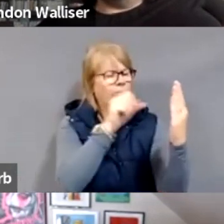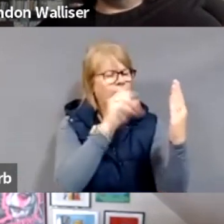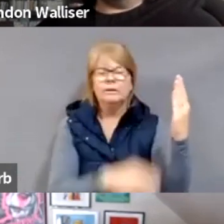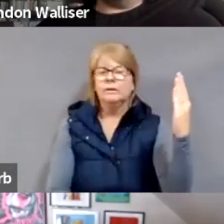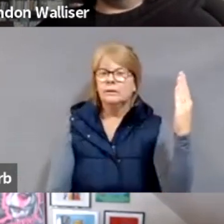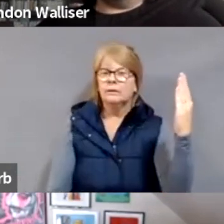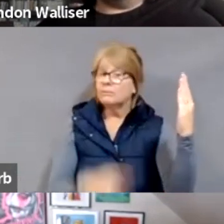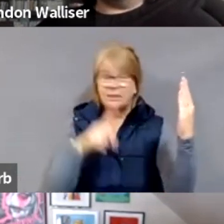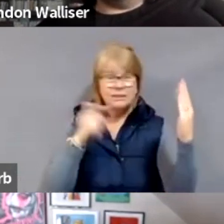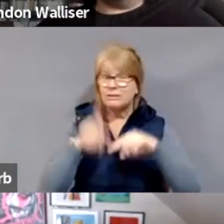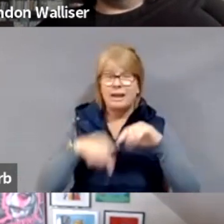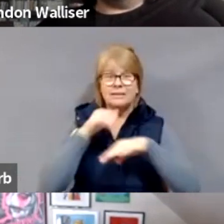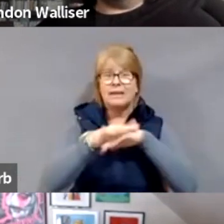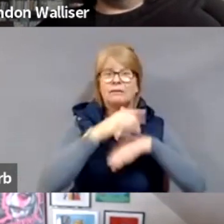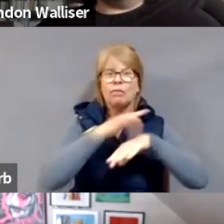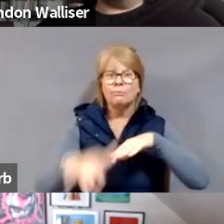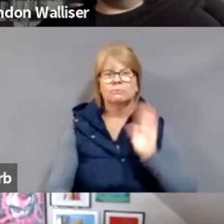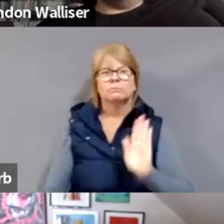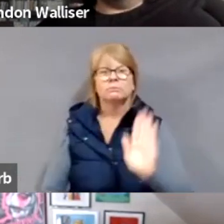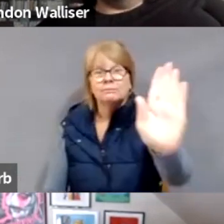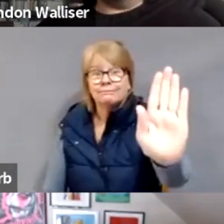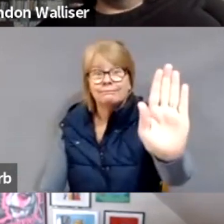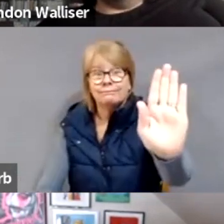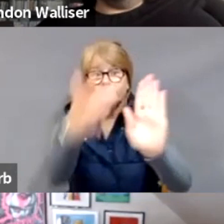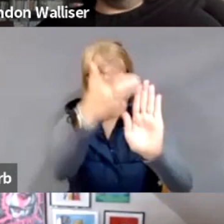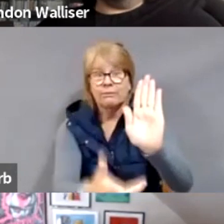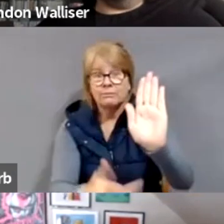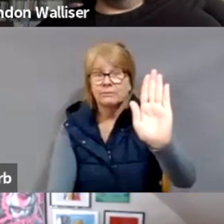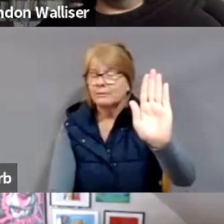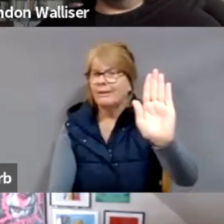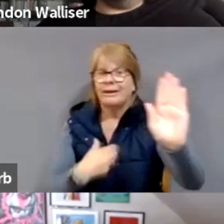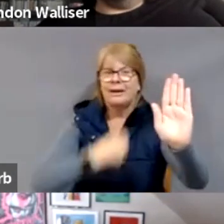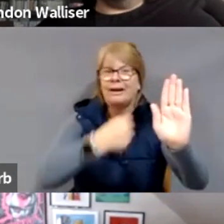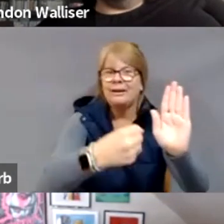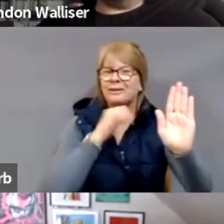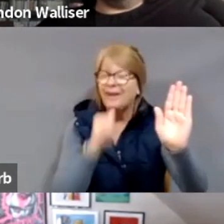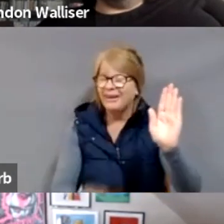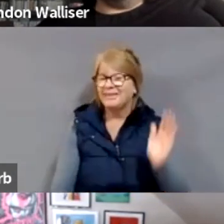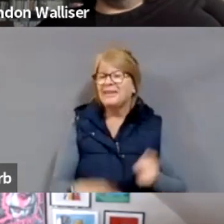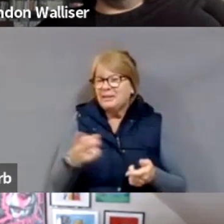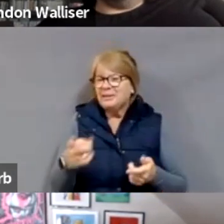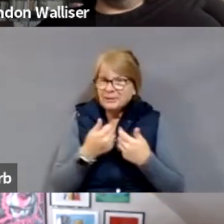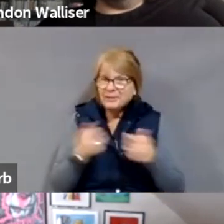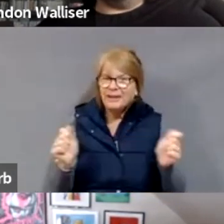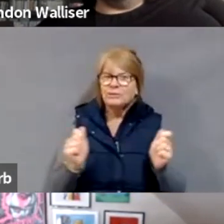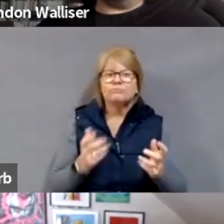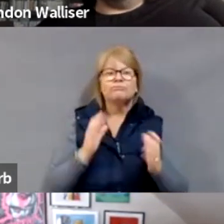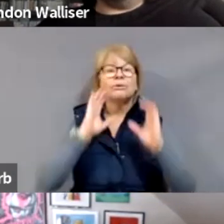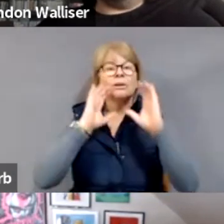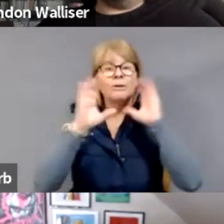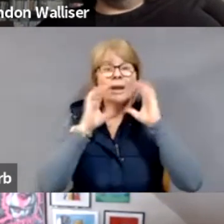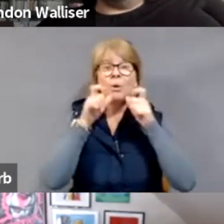send a blank page, you're not going to get an audition. You're just trying to communicate a bit about yourself and